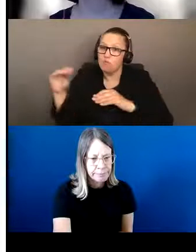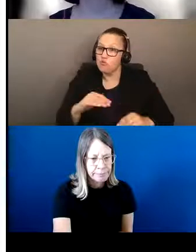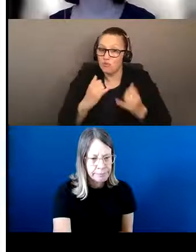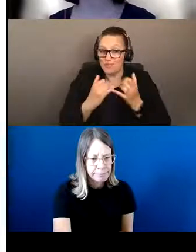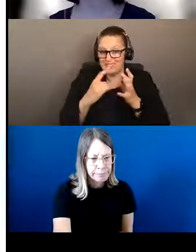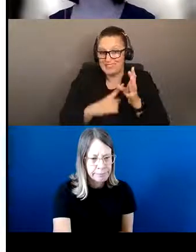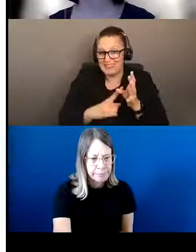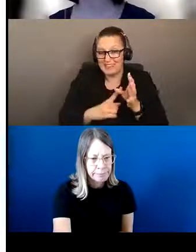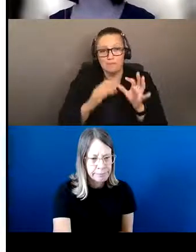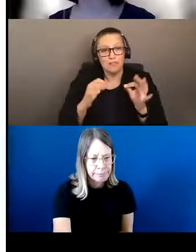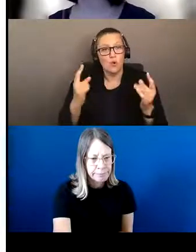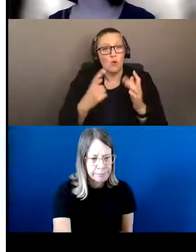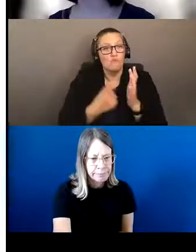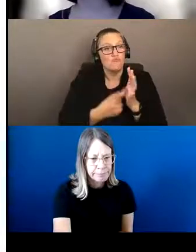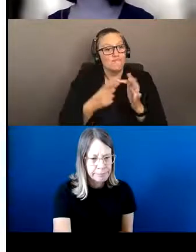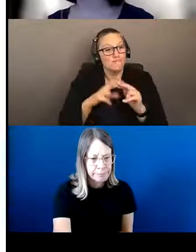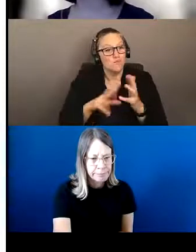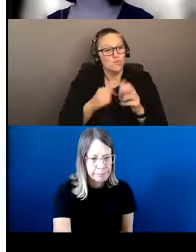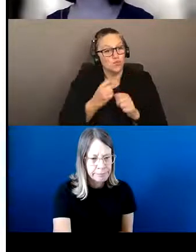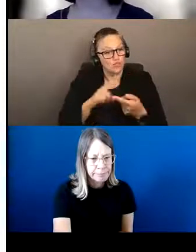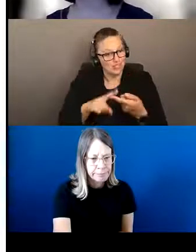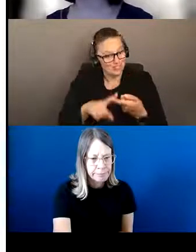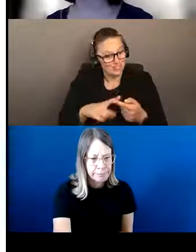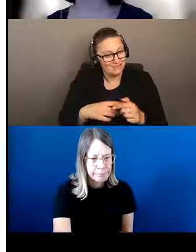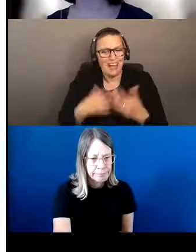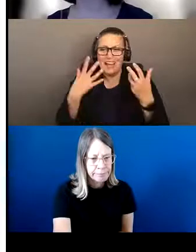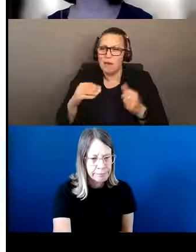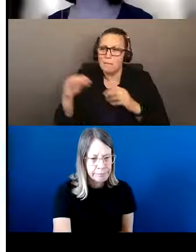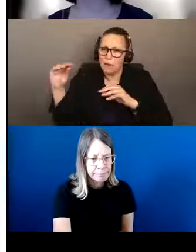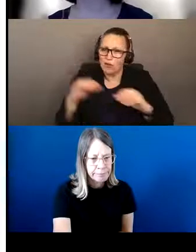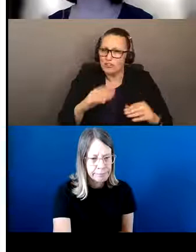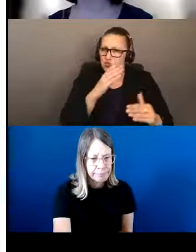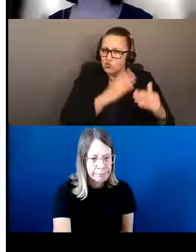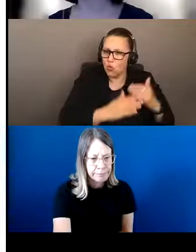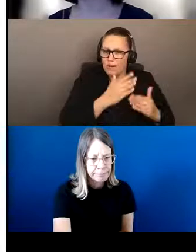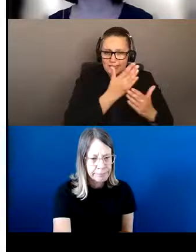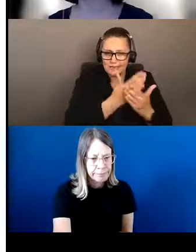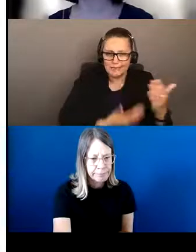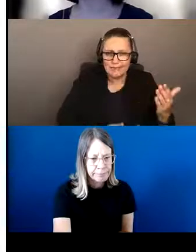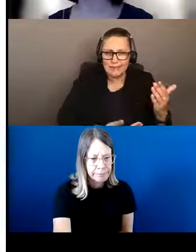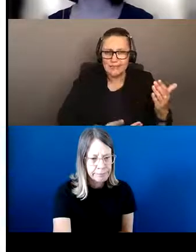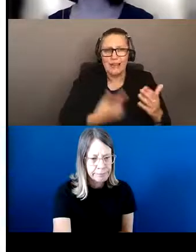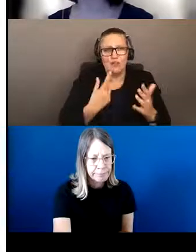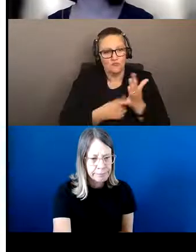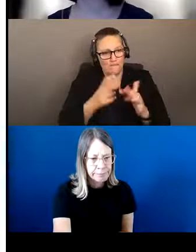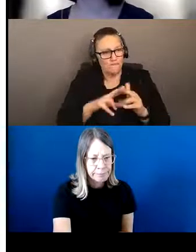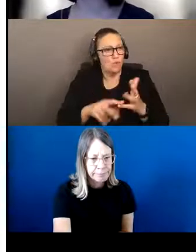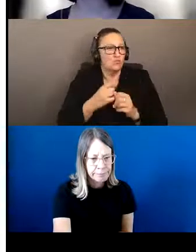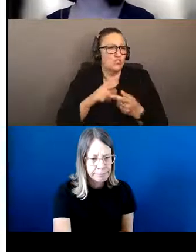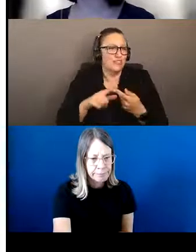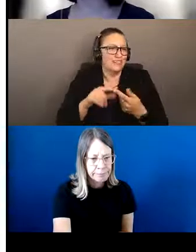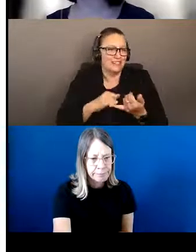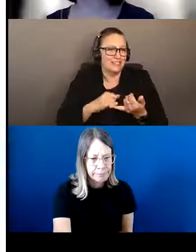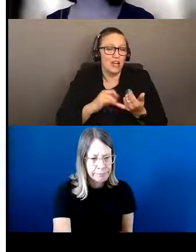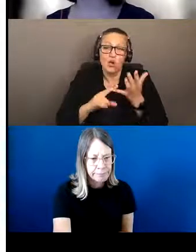Voices, Oral Histories, which was included in 2019 on the UNESCO Australian Memory of the World Register.